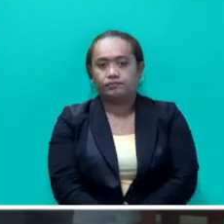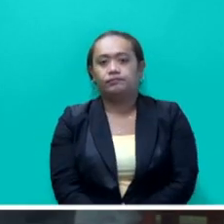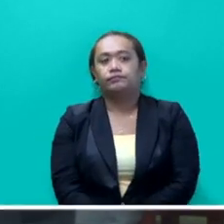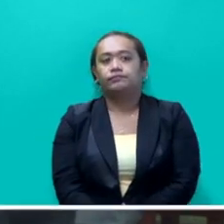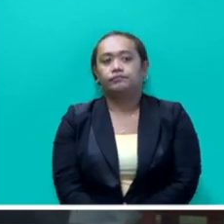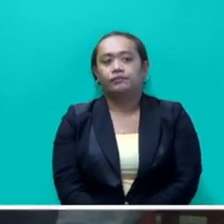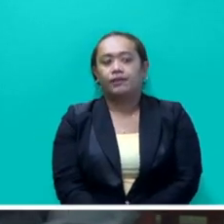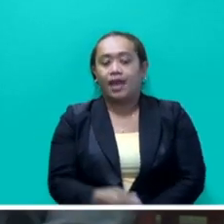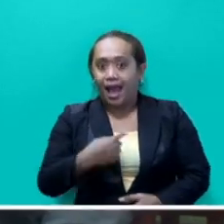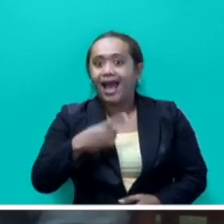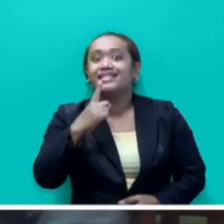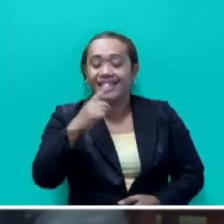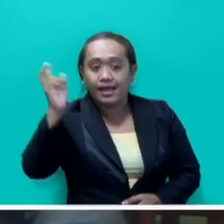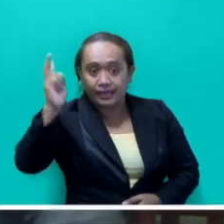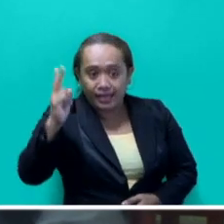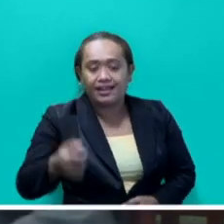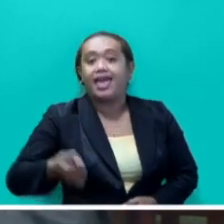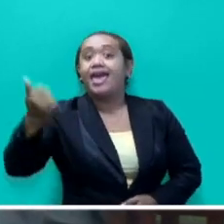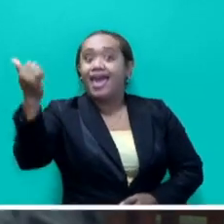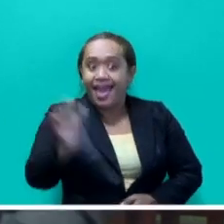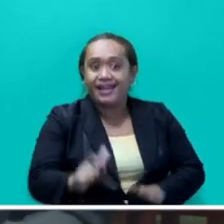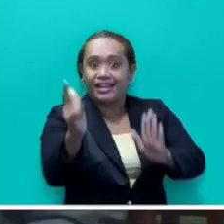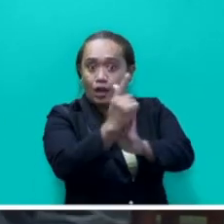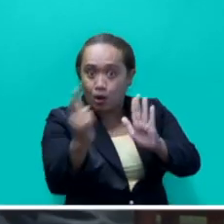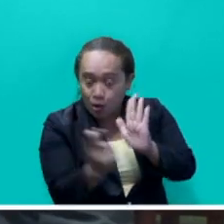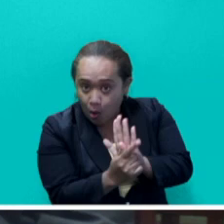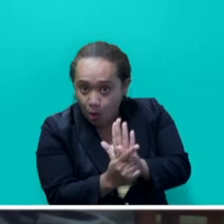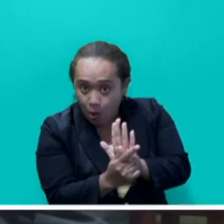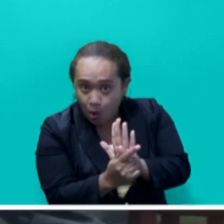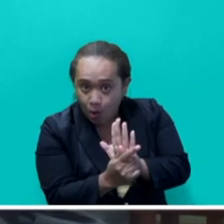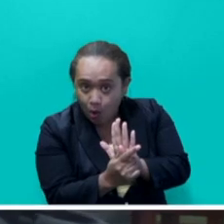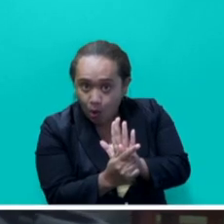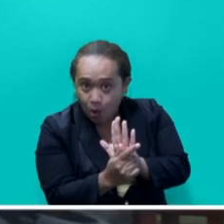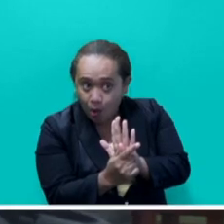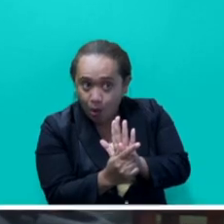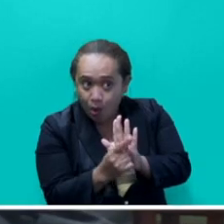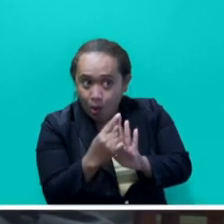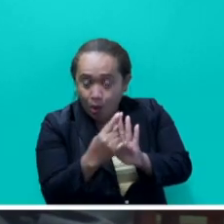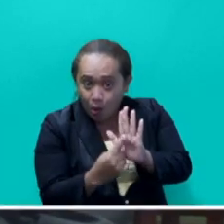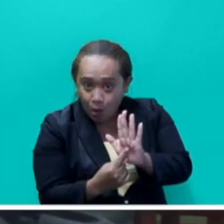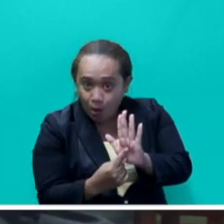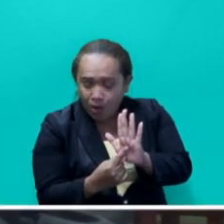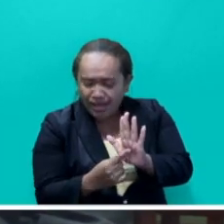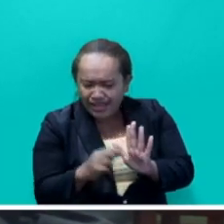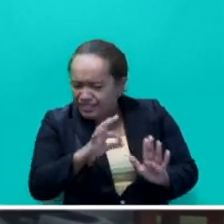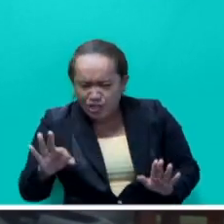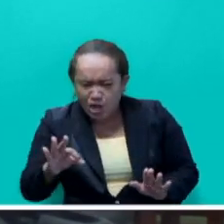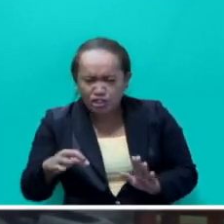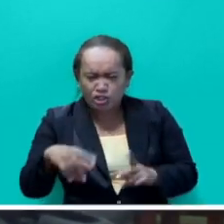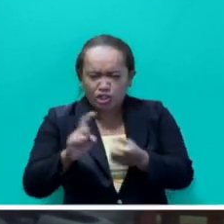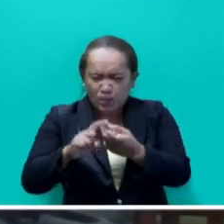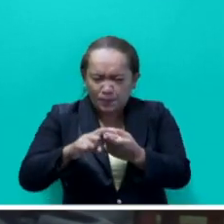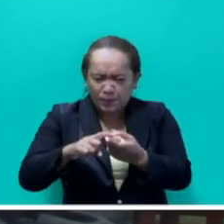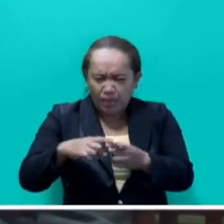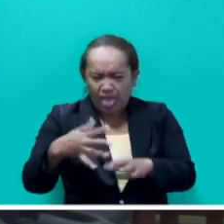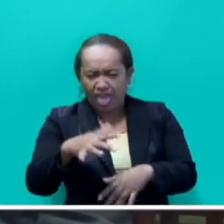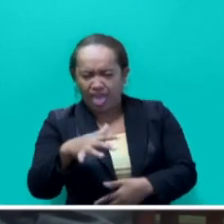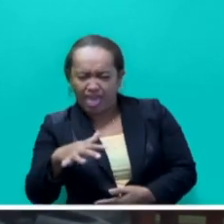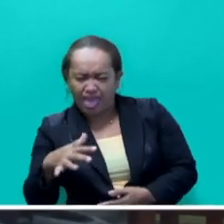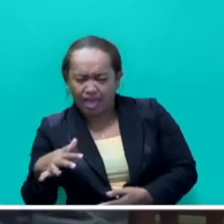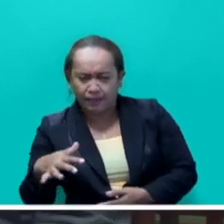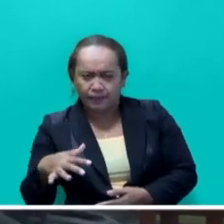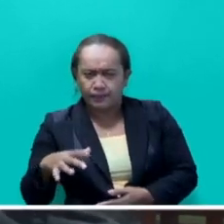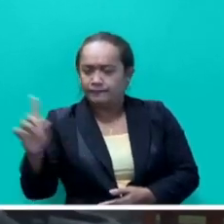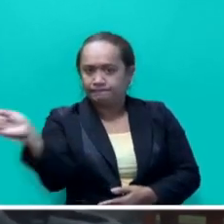I say that again. Any law, so it does not, it's not hollow. Order. Because this is